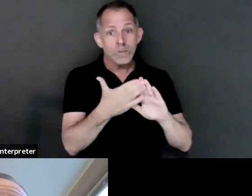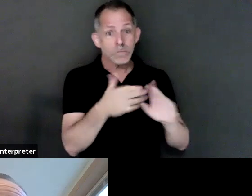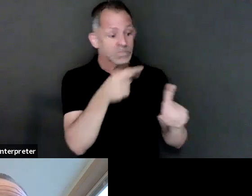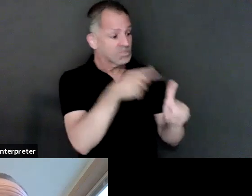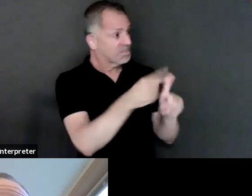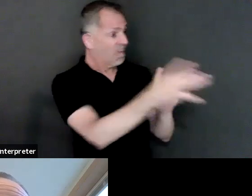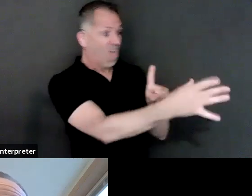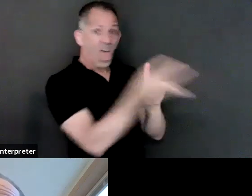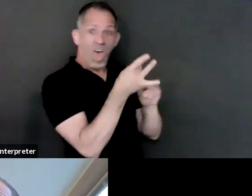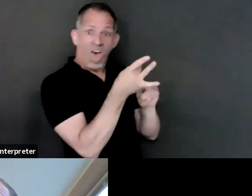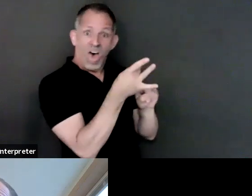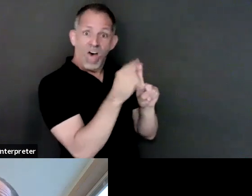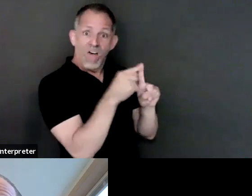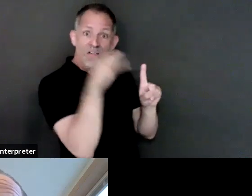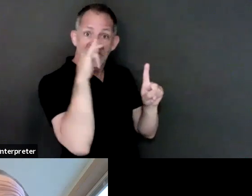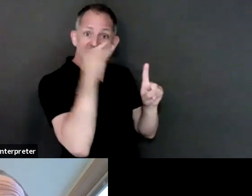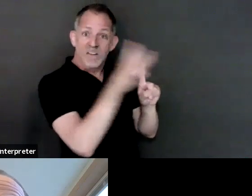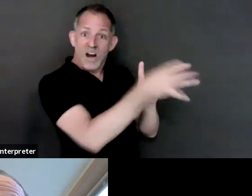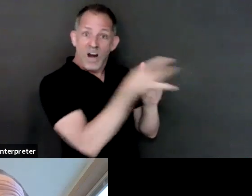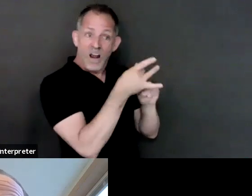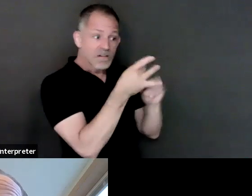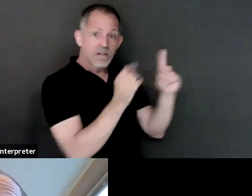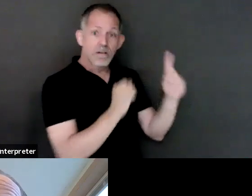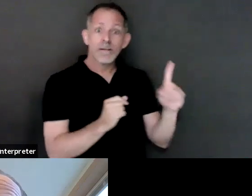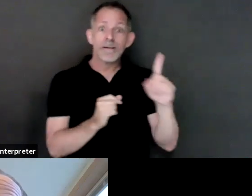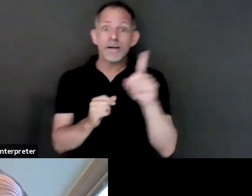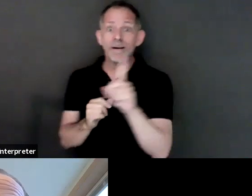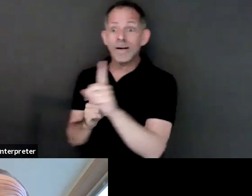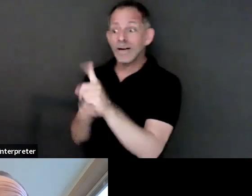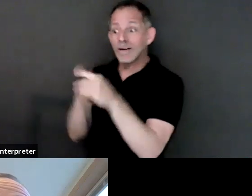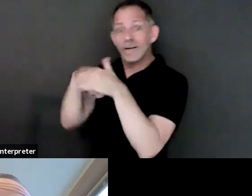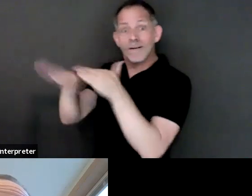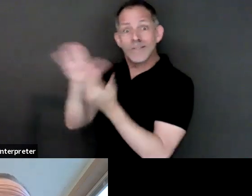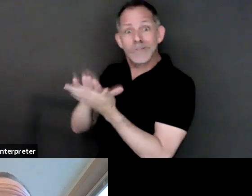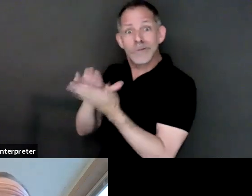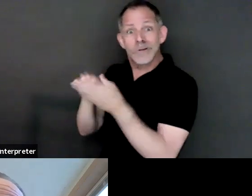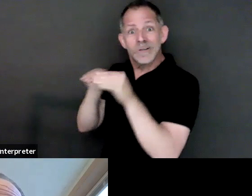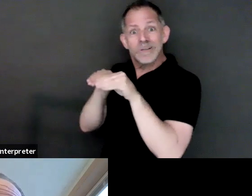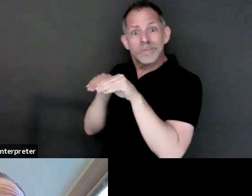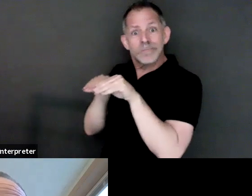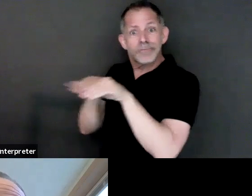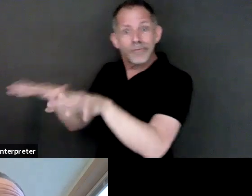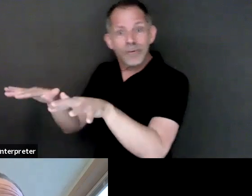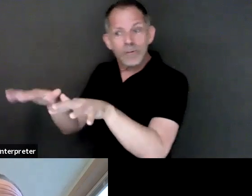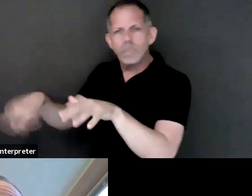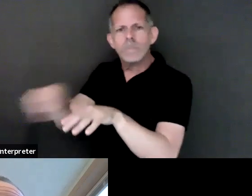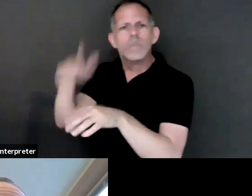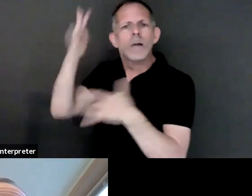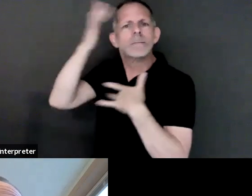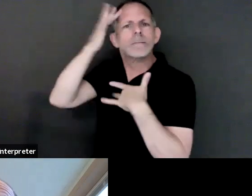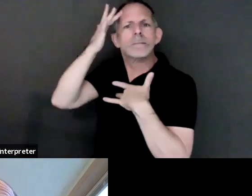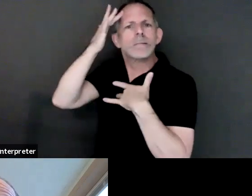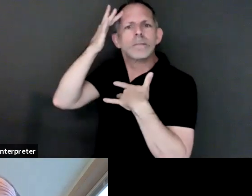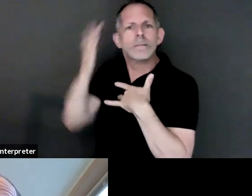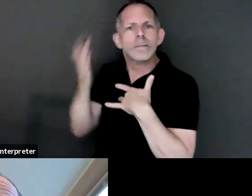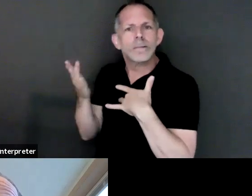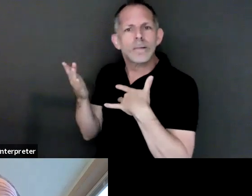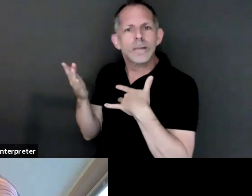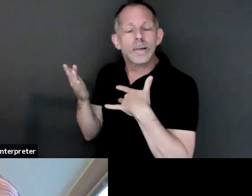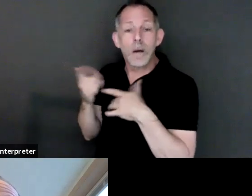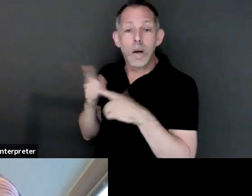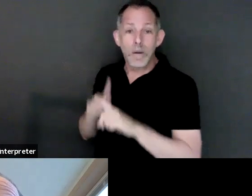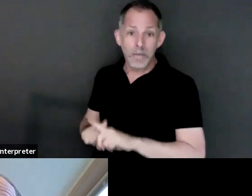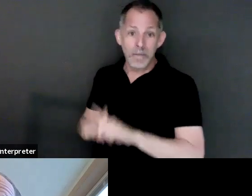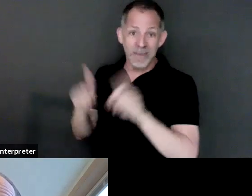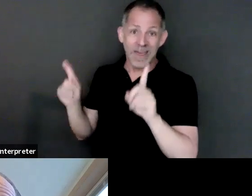and, not know they're sick yet or get tested as a result of a contact investigation and then be